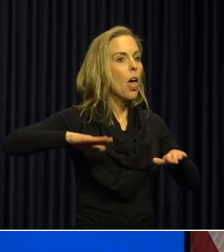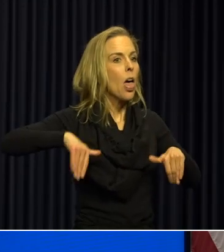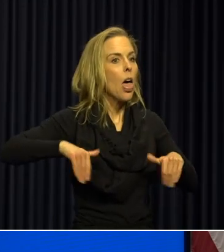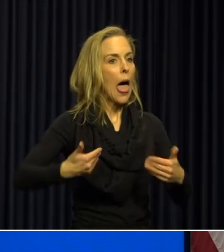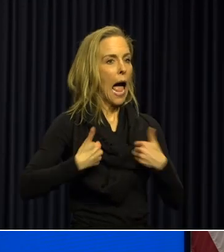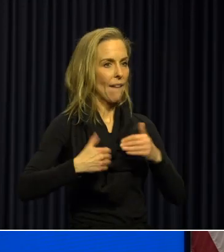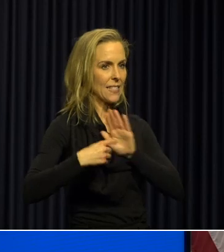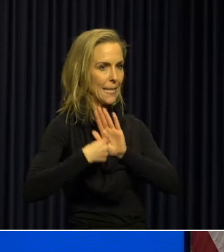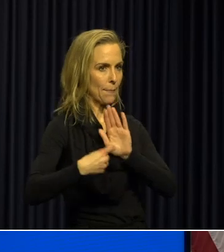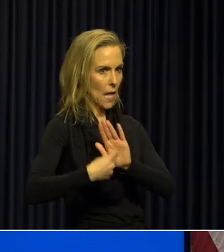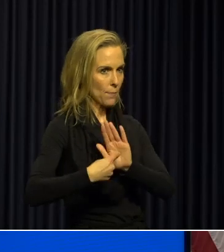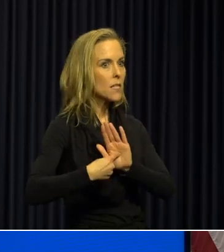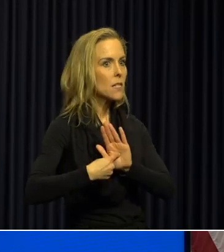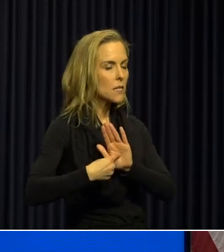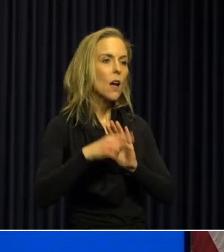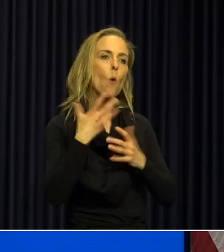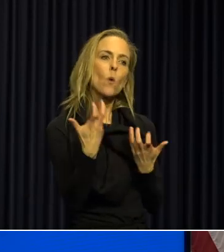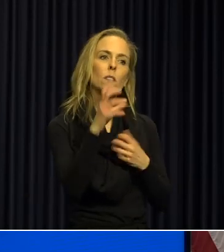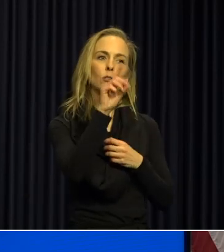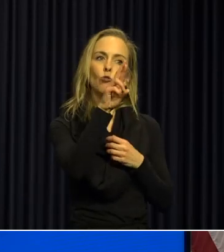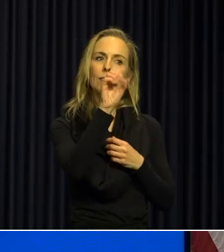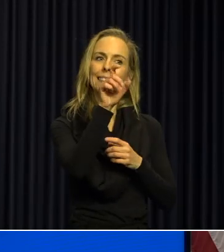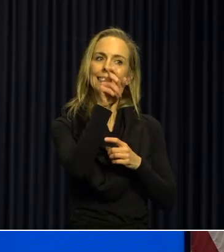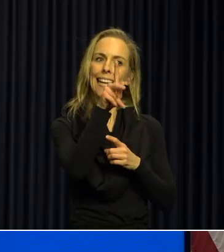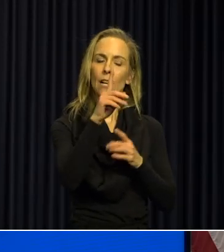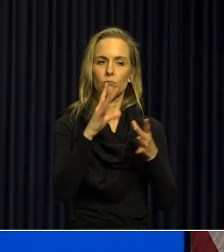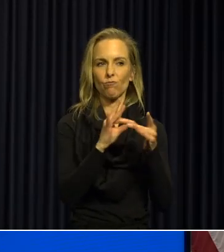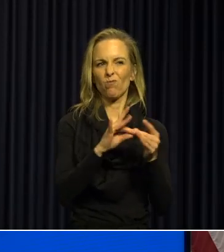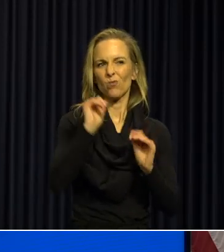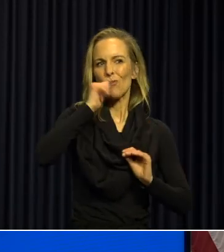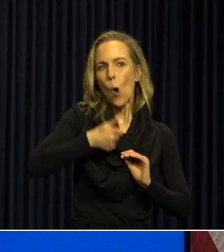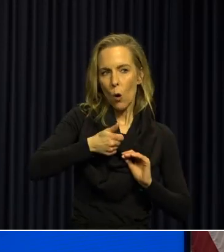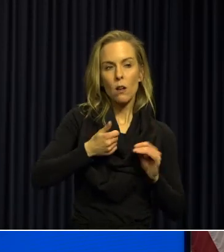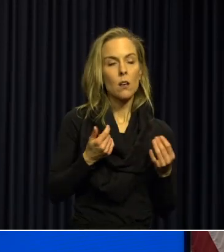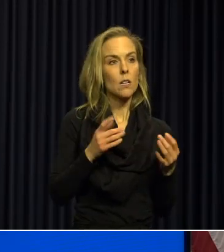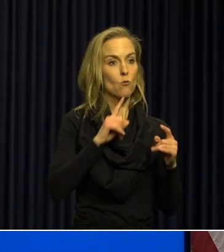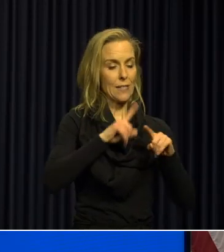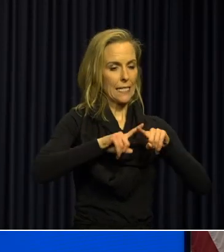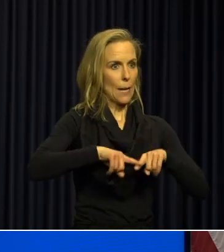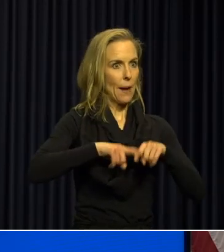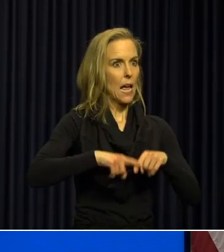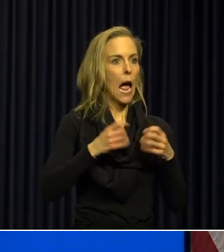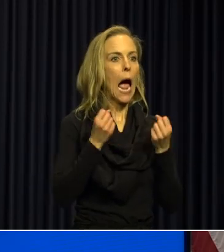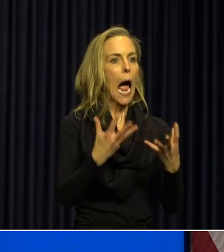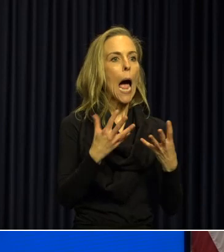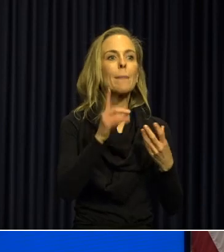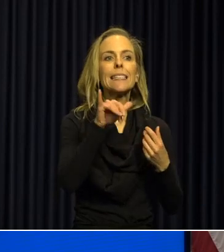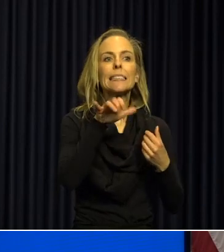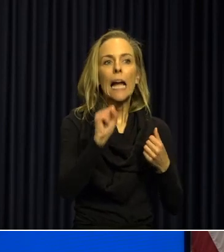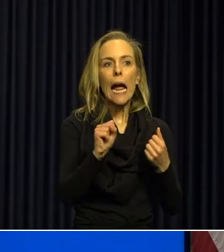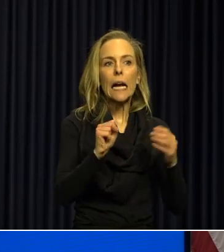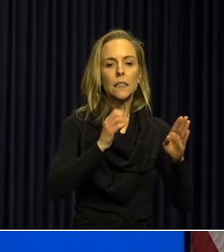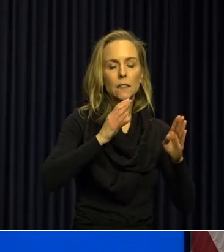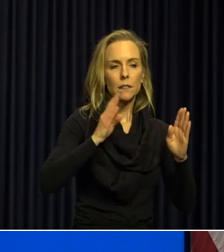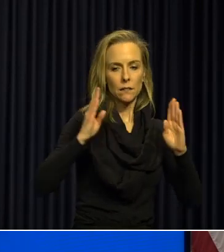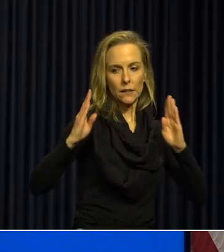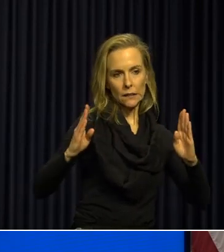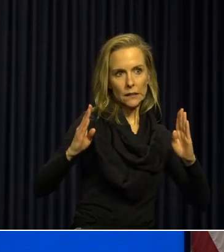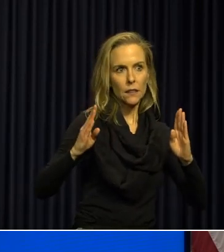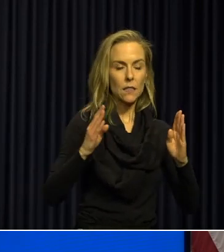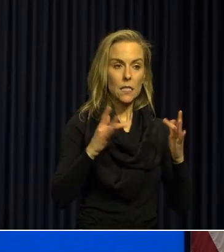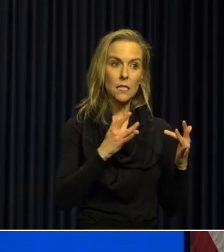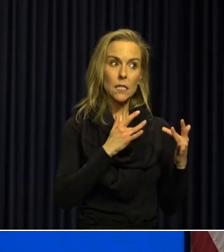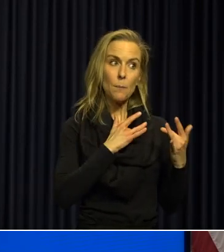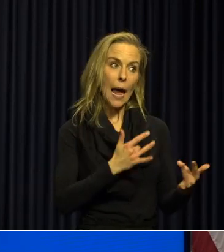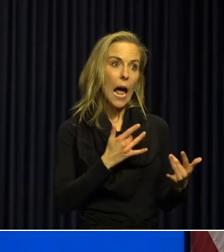But I want him to comment on it because depending on the number of days that individual could be in, it could significantly reduce the likelihood they have